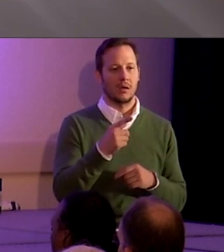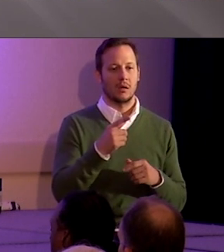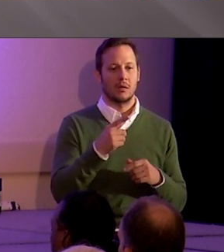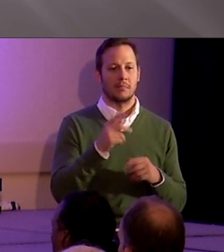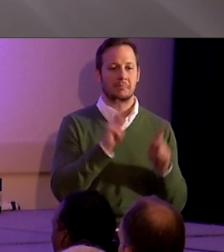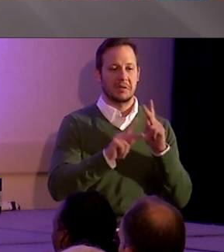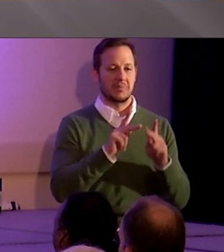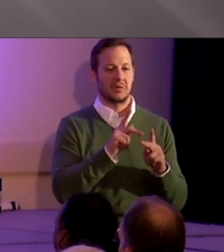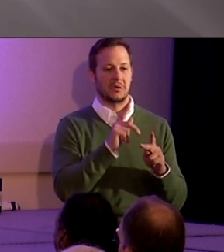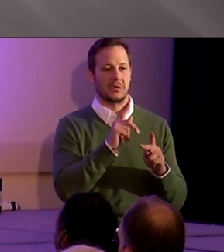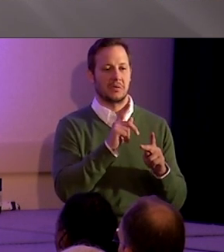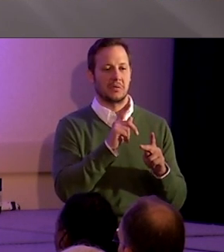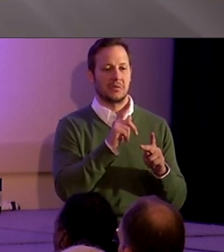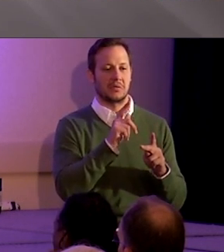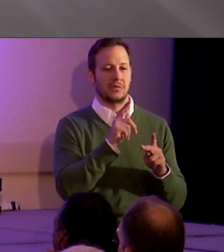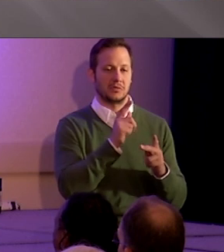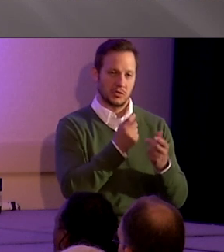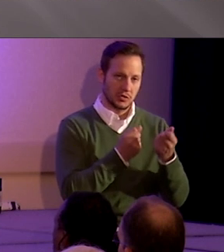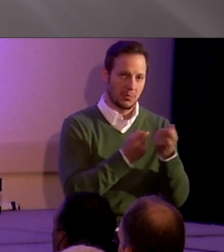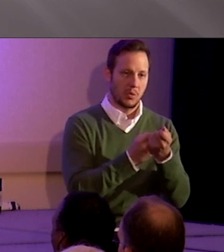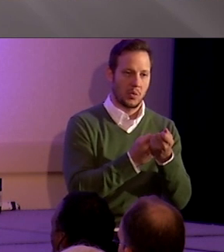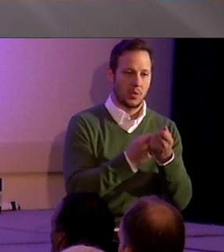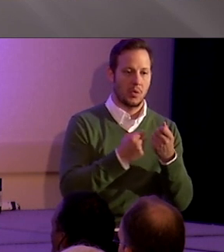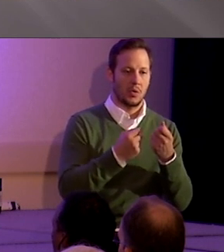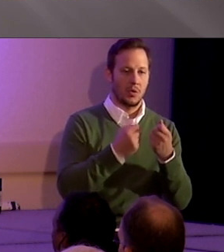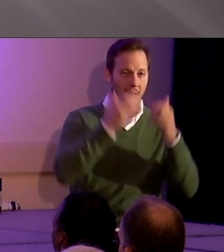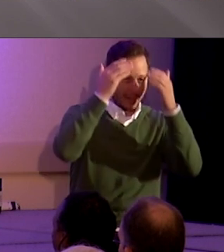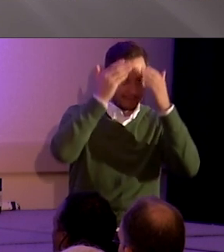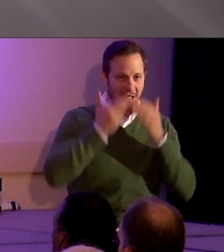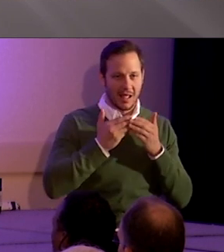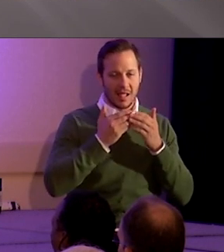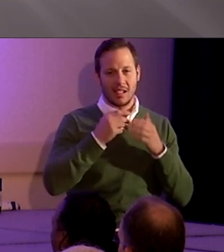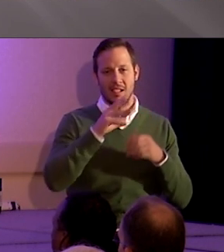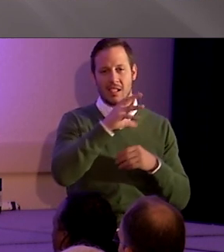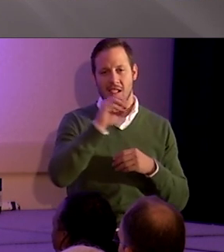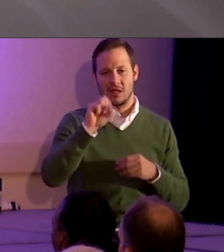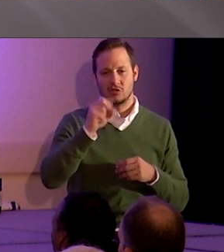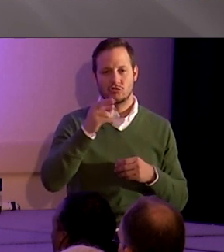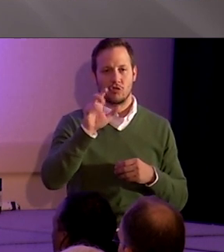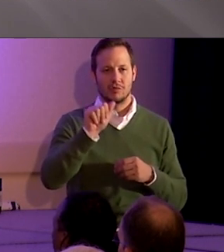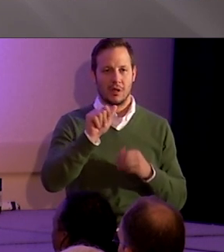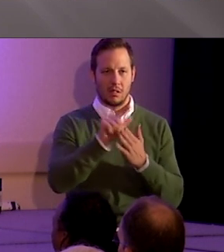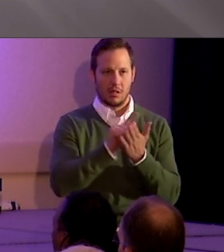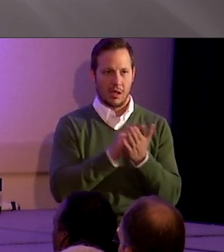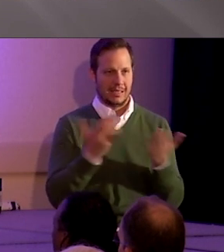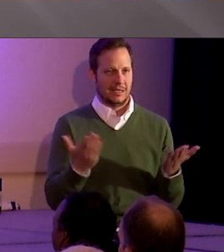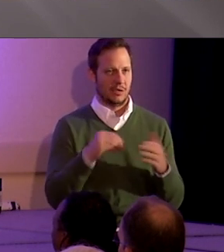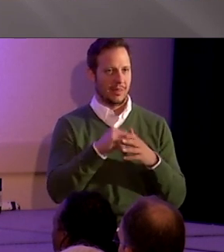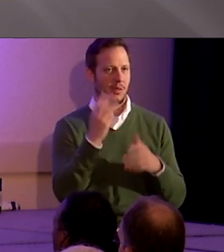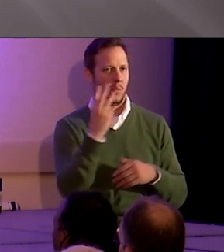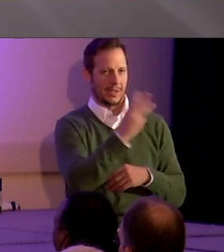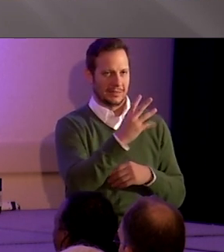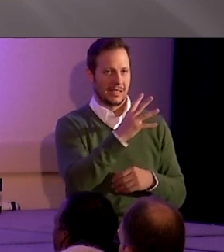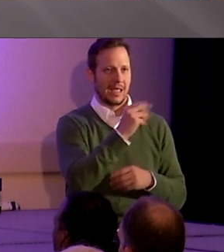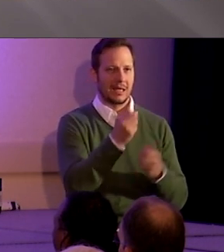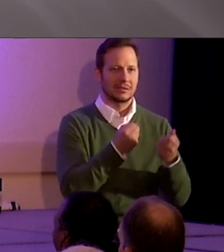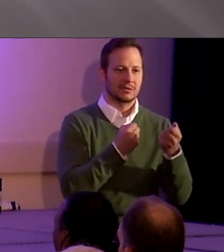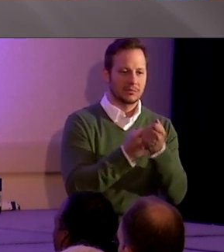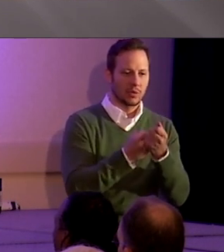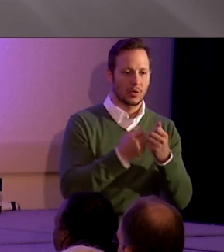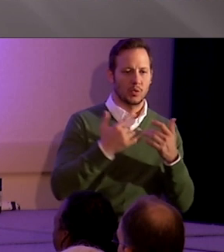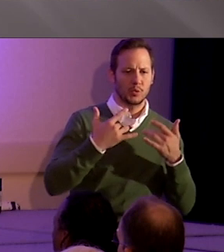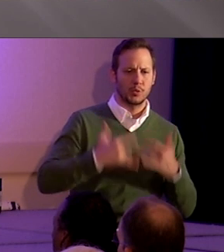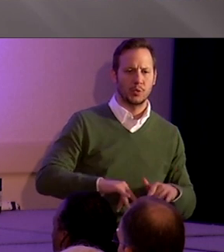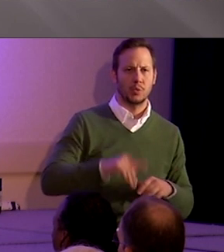protest and supporters of the veil and Sharia law right here in the West. There are also supporters of nude